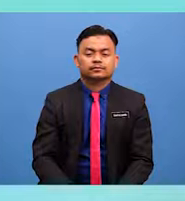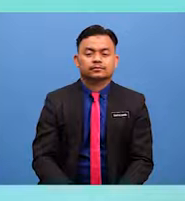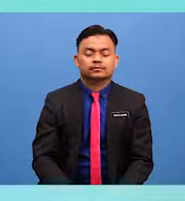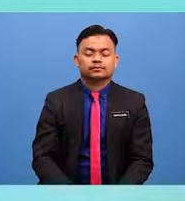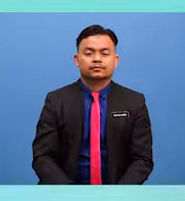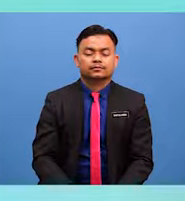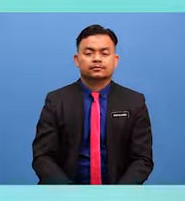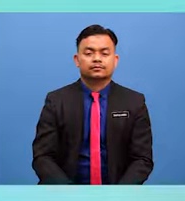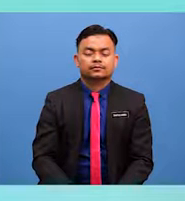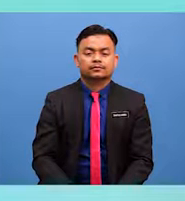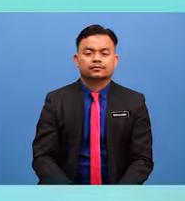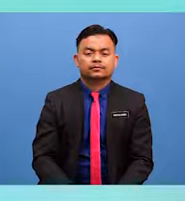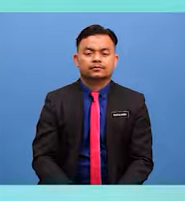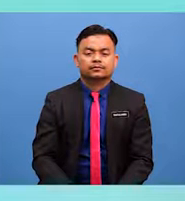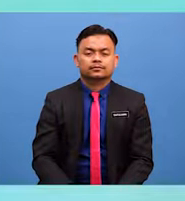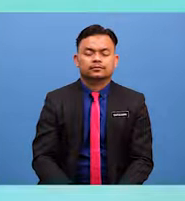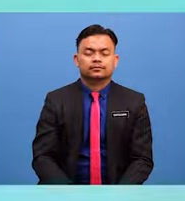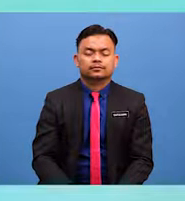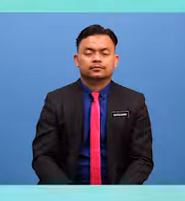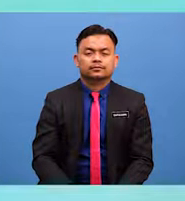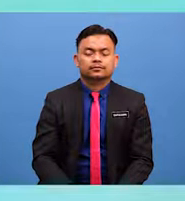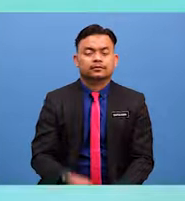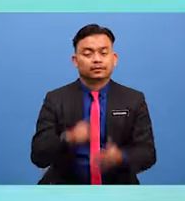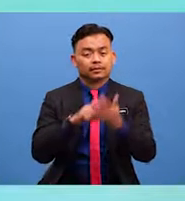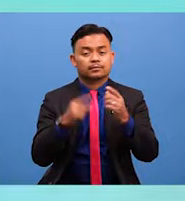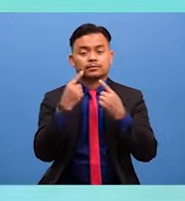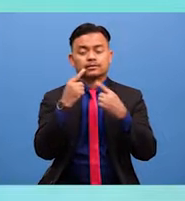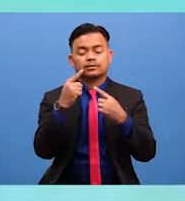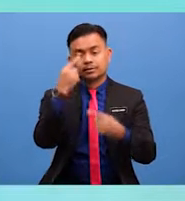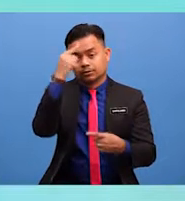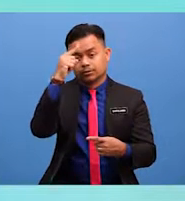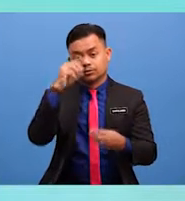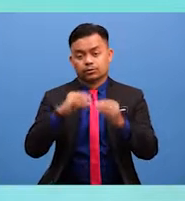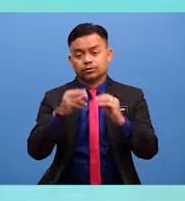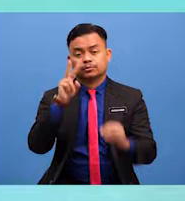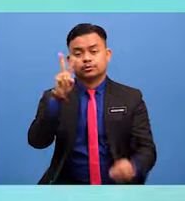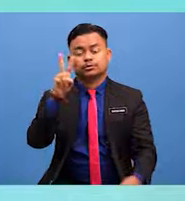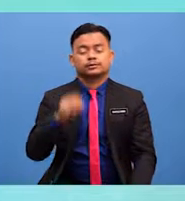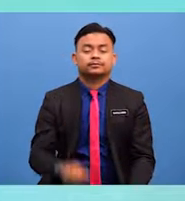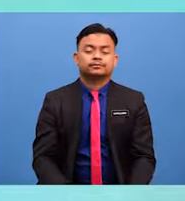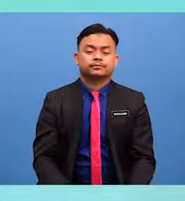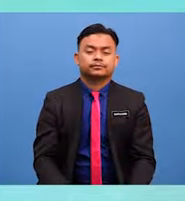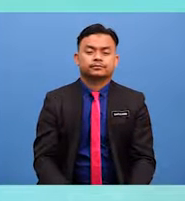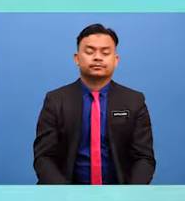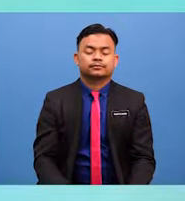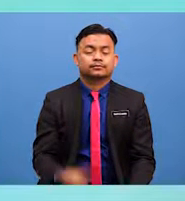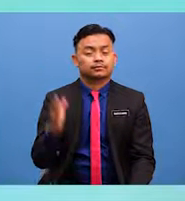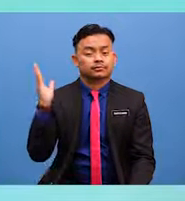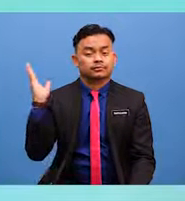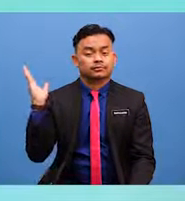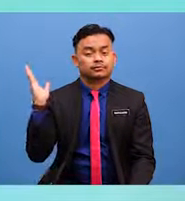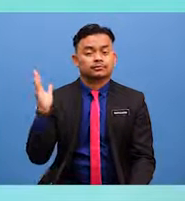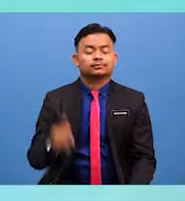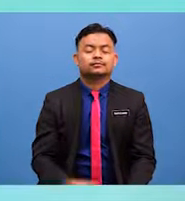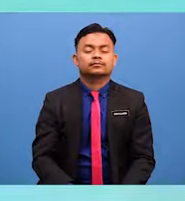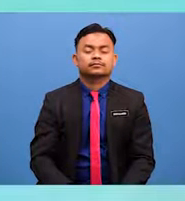Now, what's your answer for number two? Is the answer limits or limit?